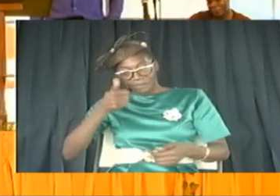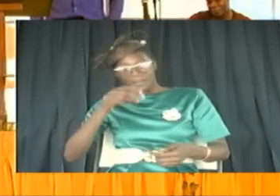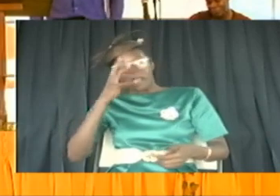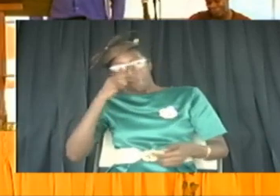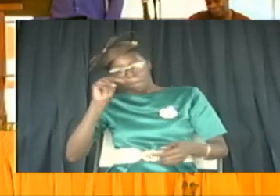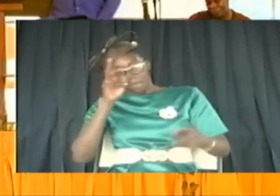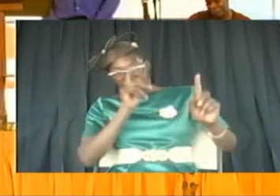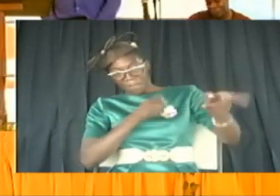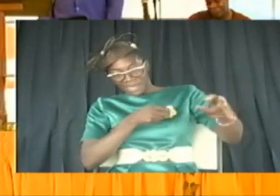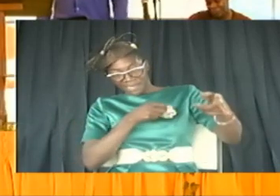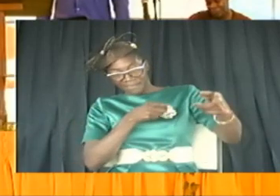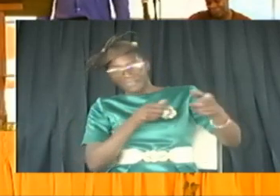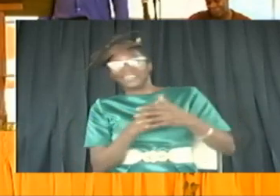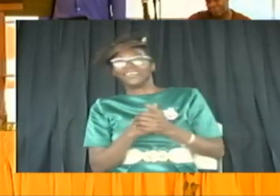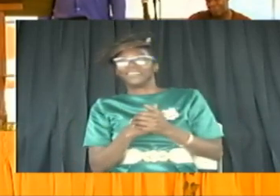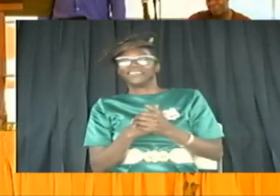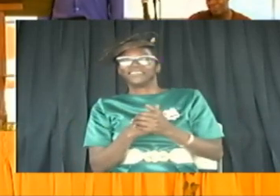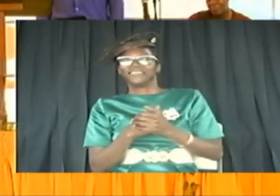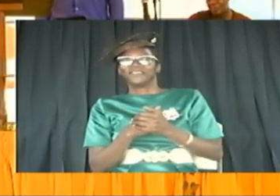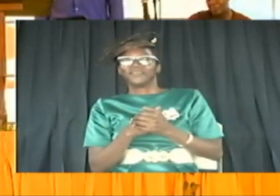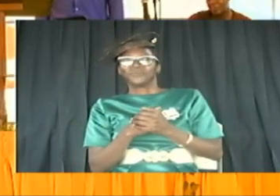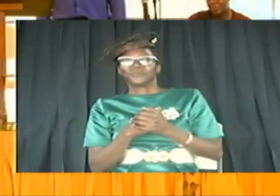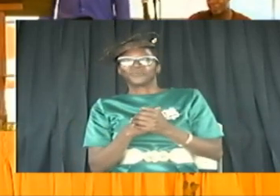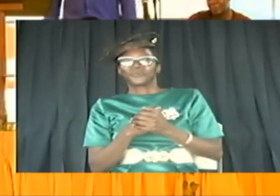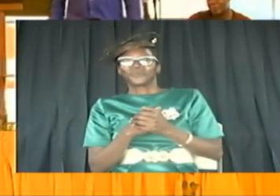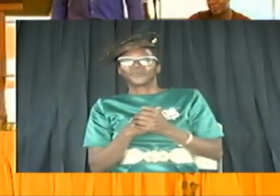Manasseh. Well,